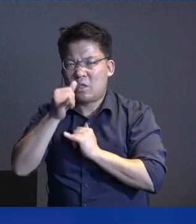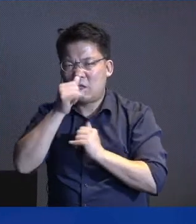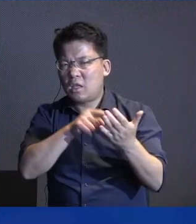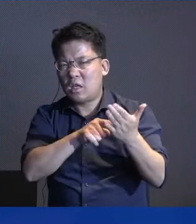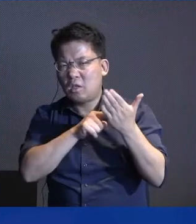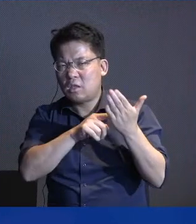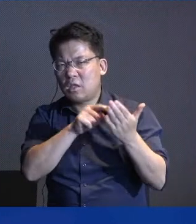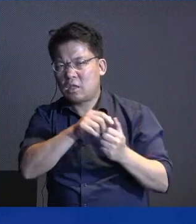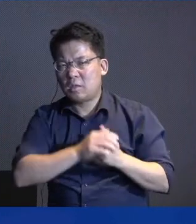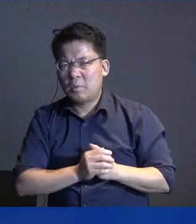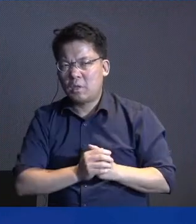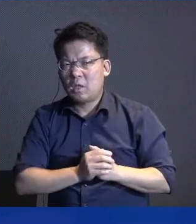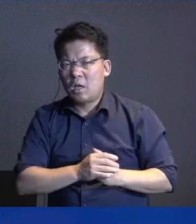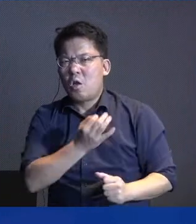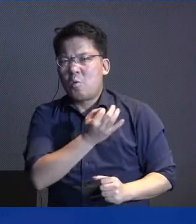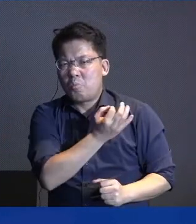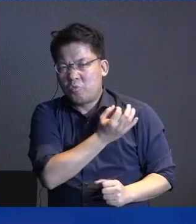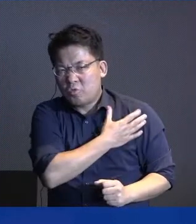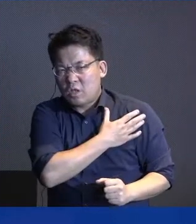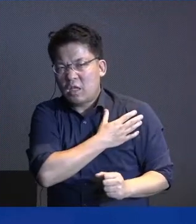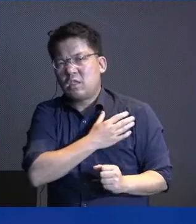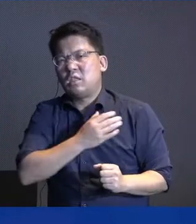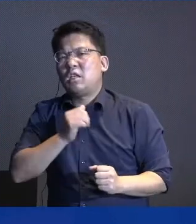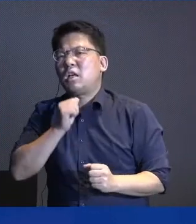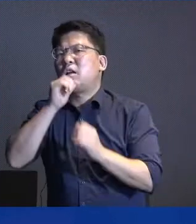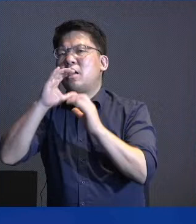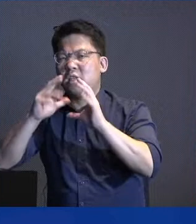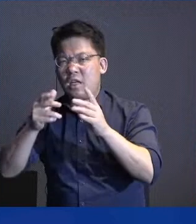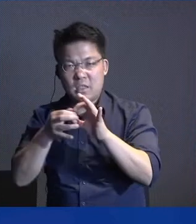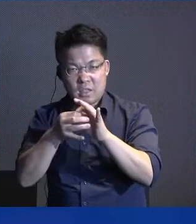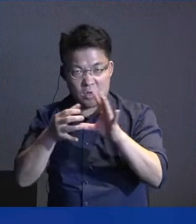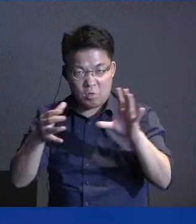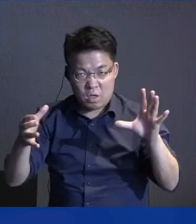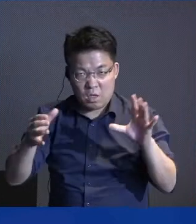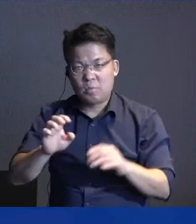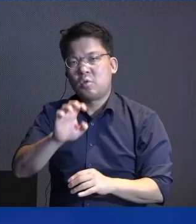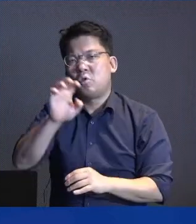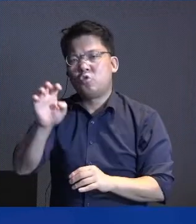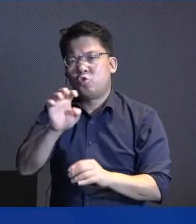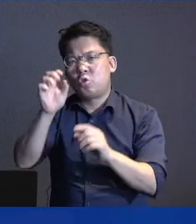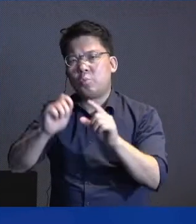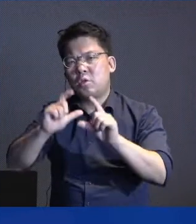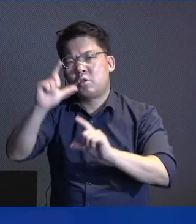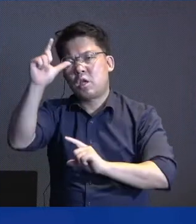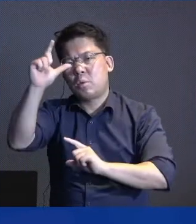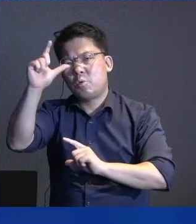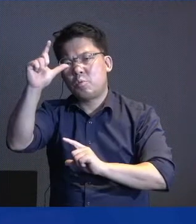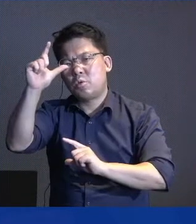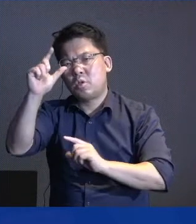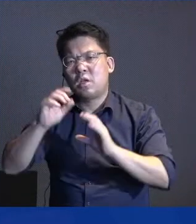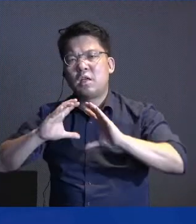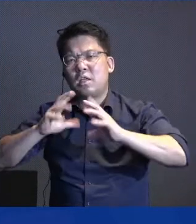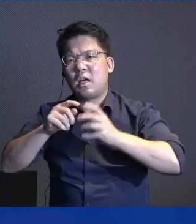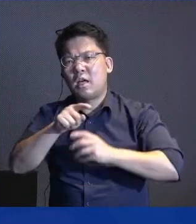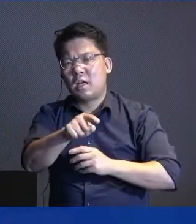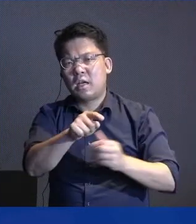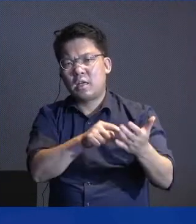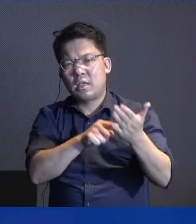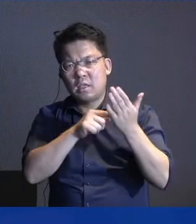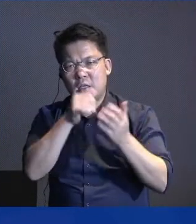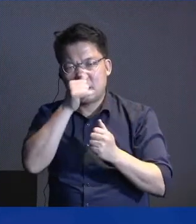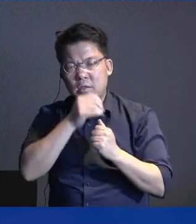Males, older age, or poor health condition, disability, or social isolation, and trajectory of alcohol,